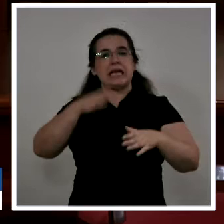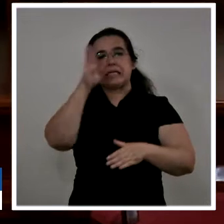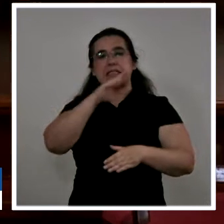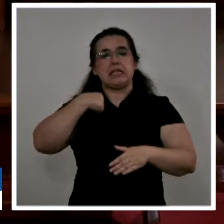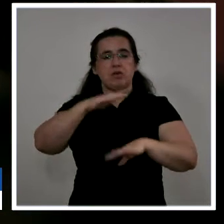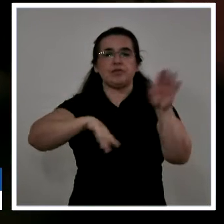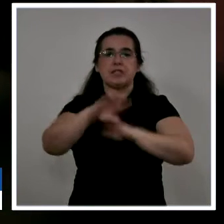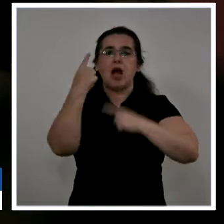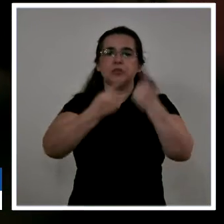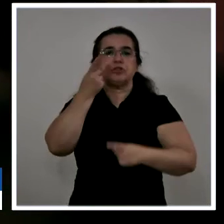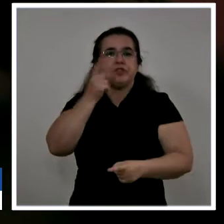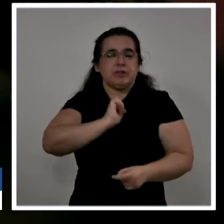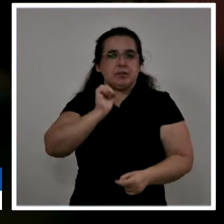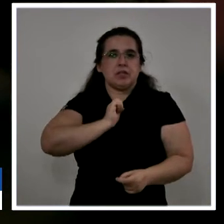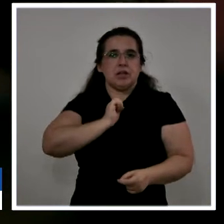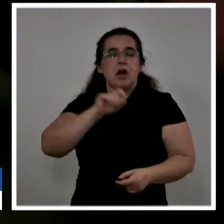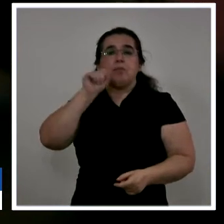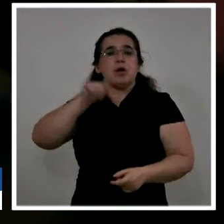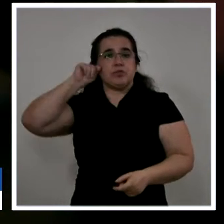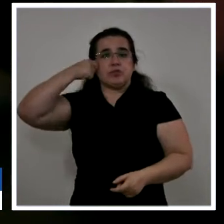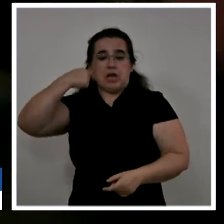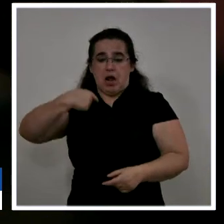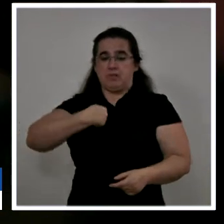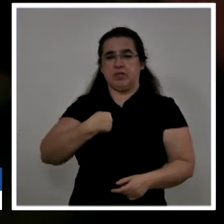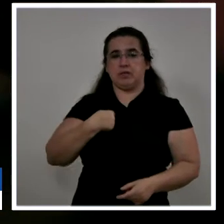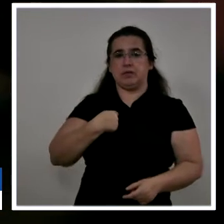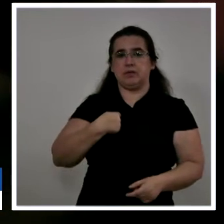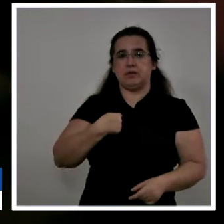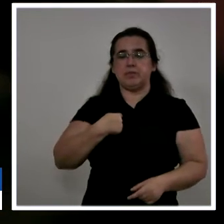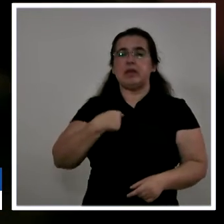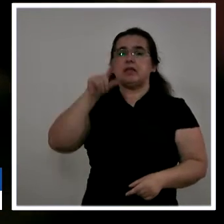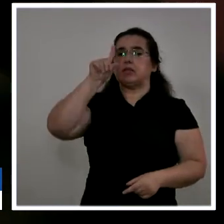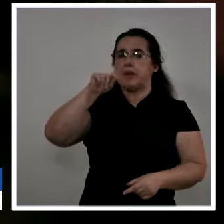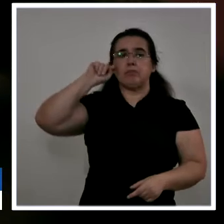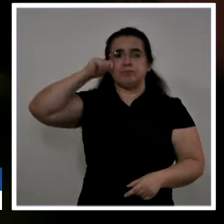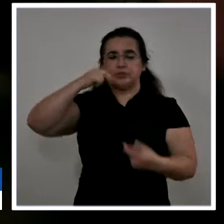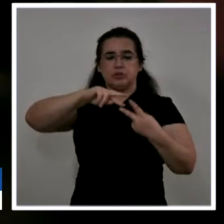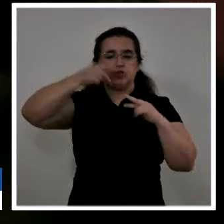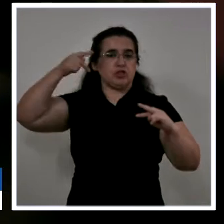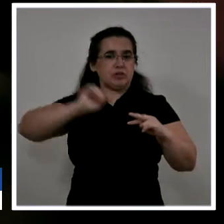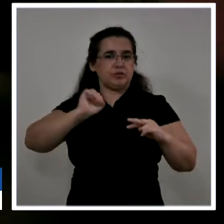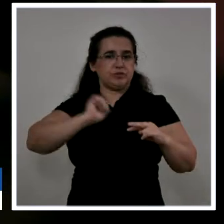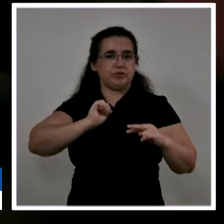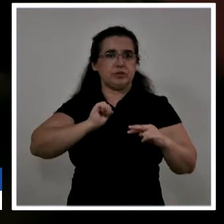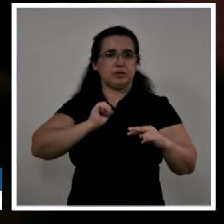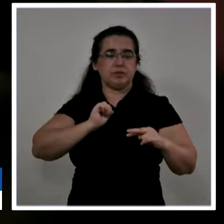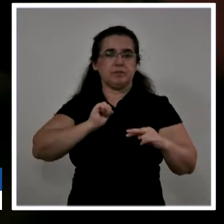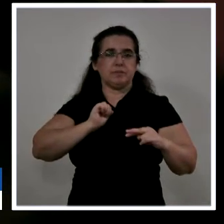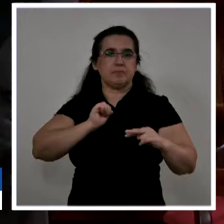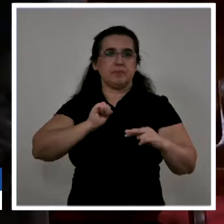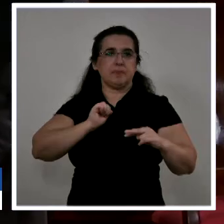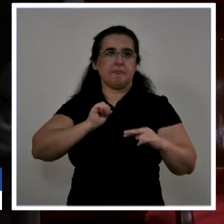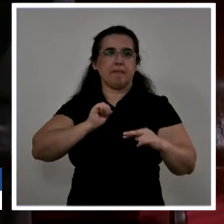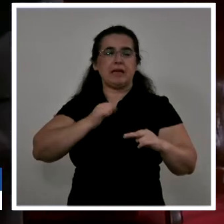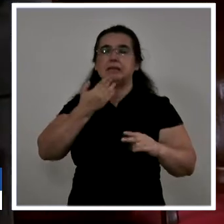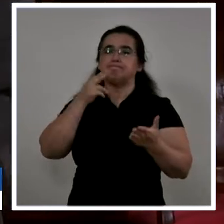just me, isso vai afetar não apenas a mim, it affects my genes, e vai afetar os meus genes, and I pass those things on. E na